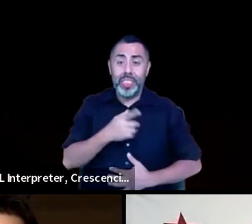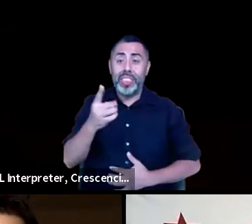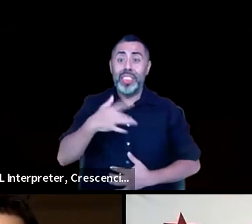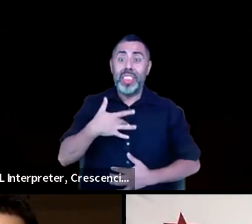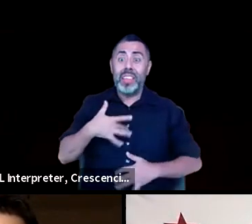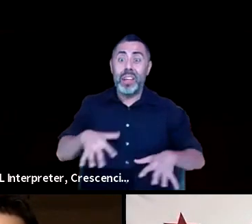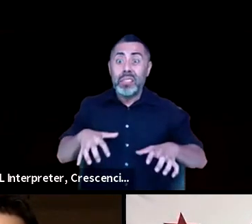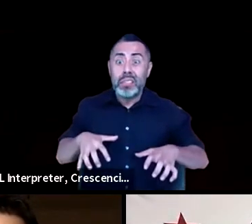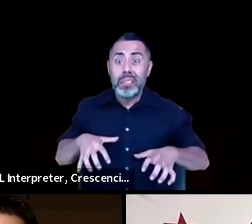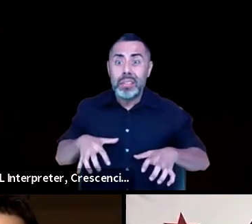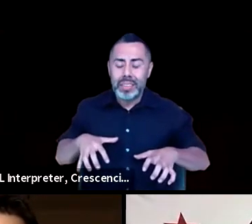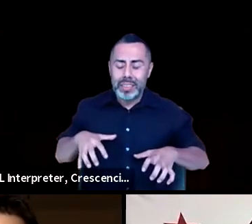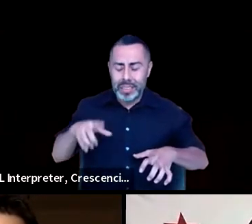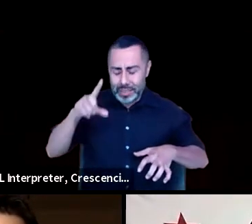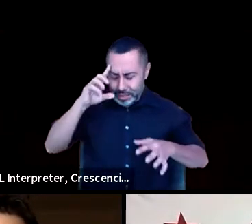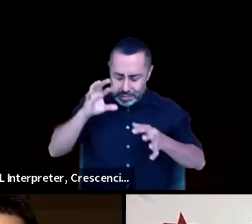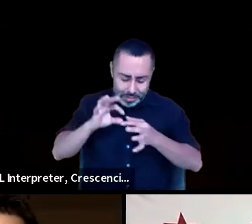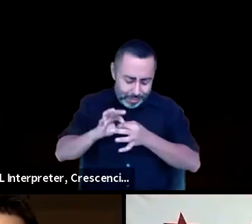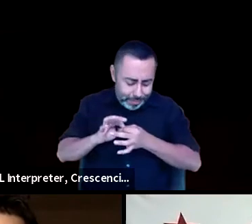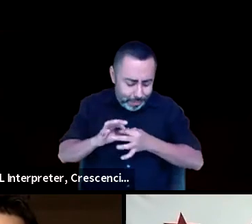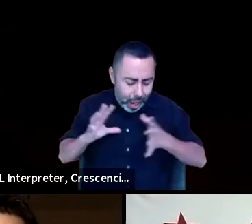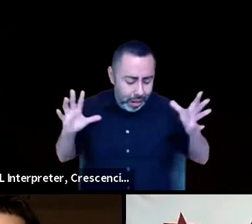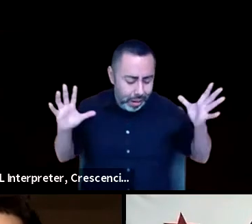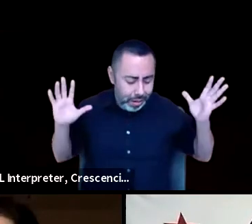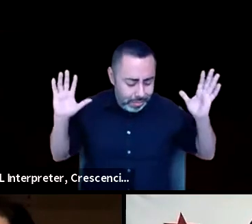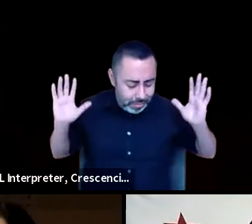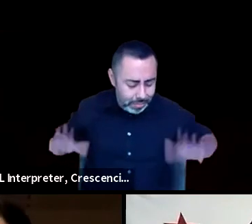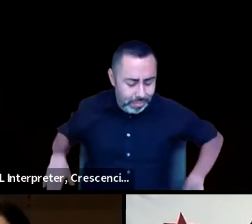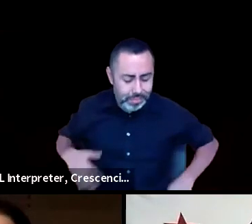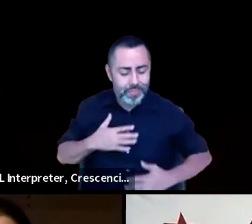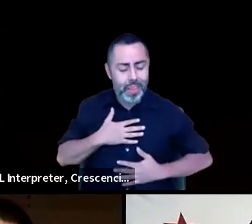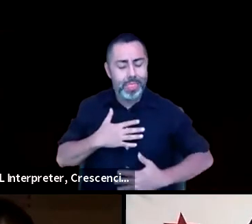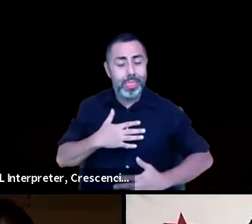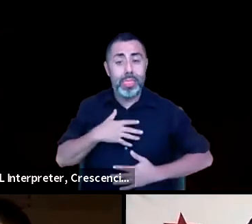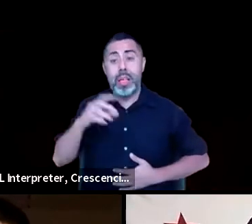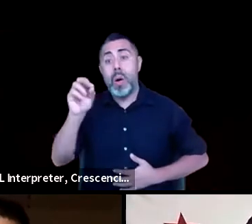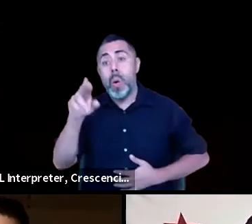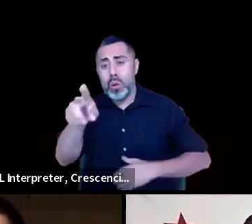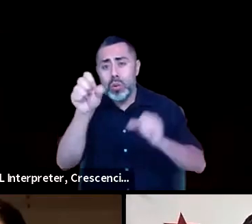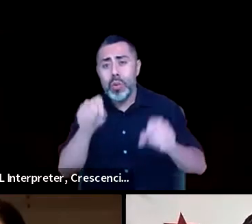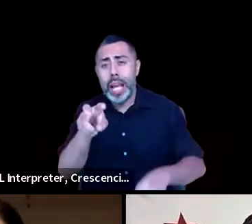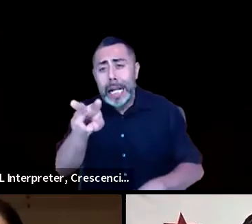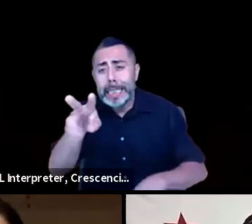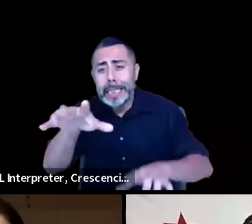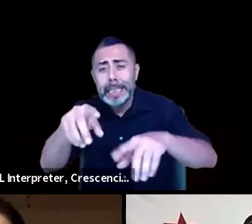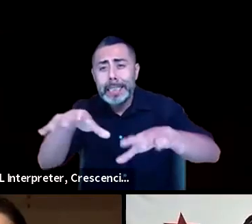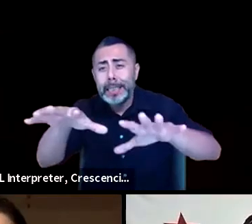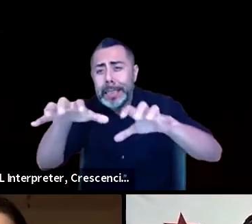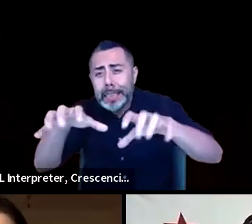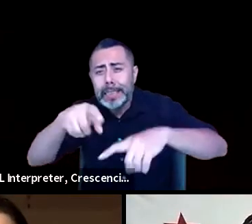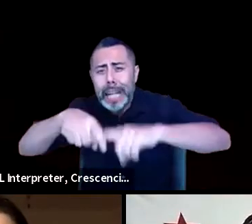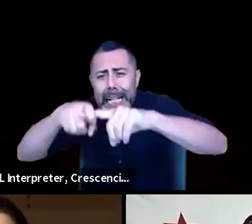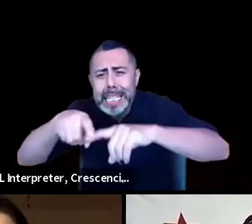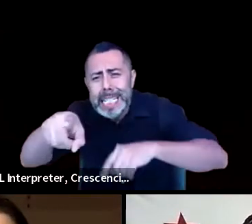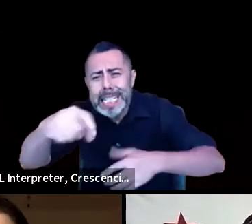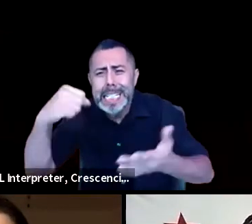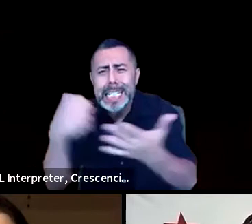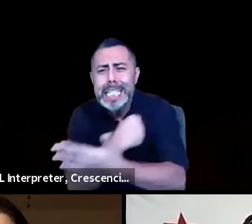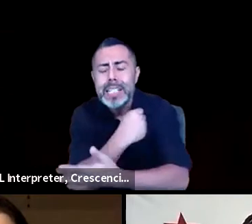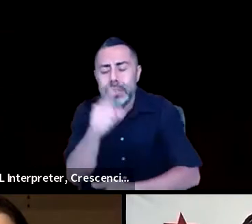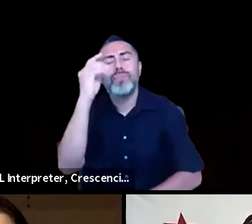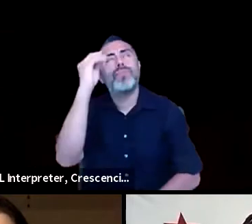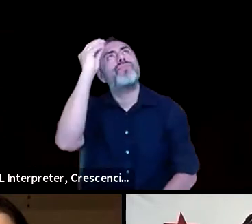might be beneficial to reflect on what's been said so far and where those ideas land for you. So if something goes awry